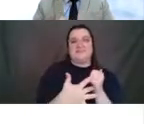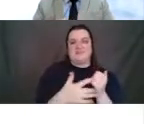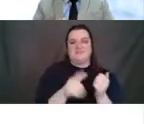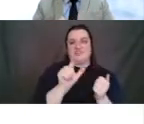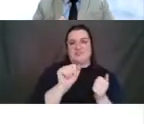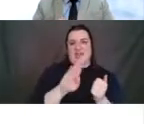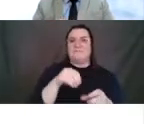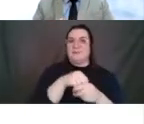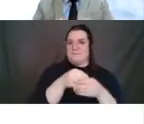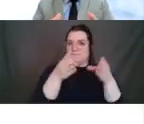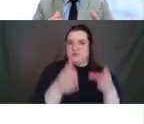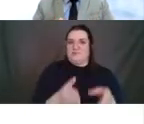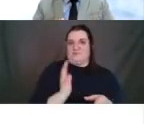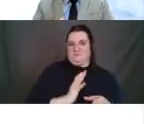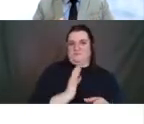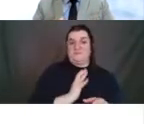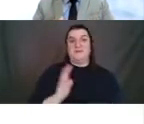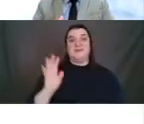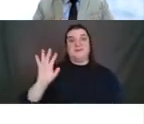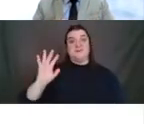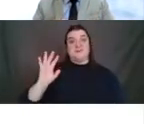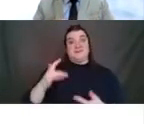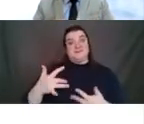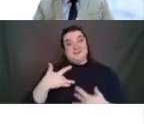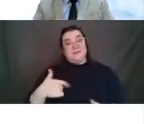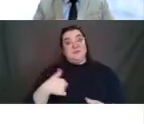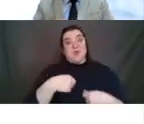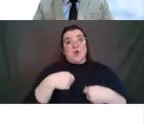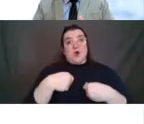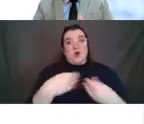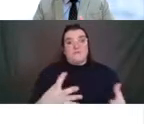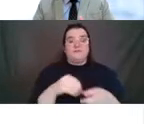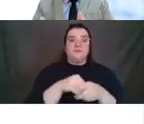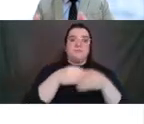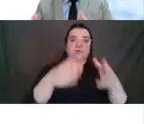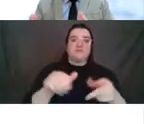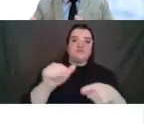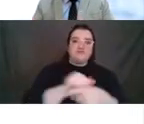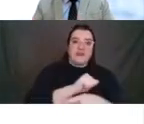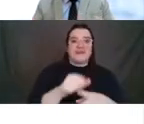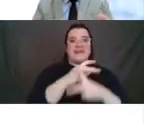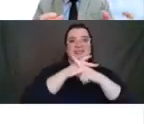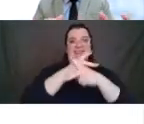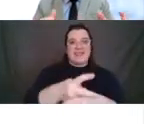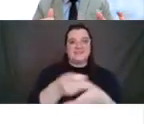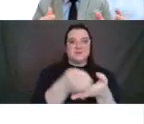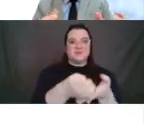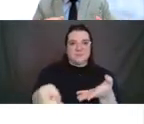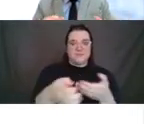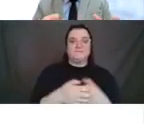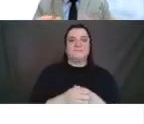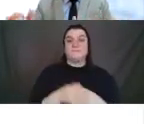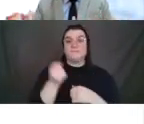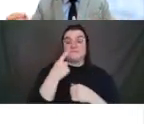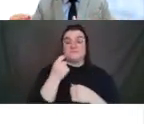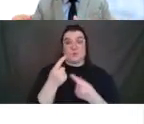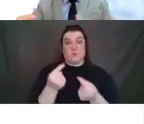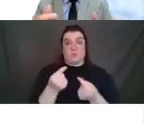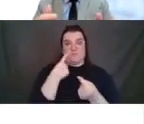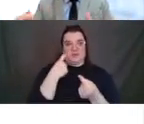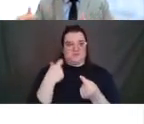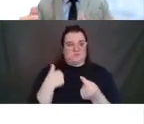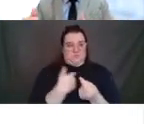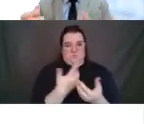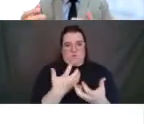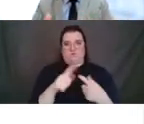And traditionally, this was something where we offered this in-person training and lending of that equipment. And essentially what we had to do, because we really wanted to make sure that